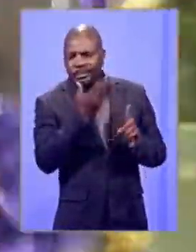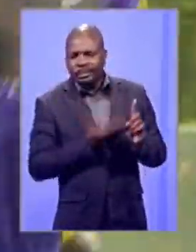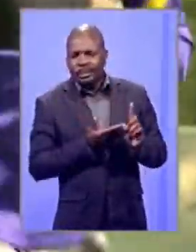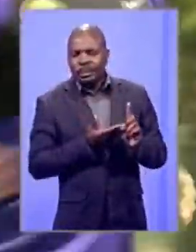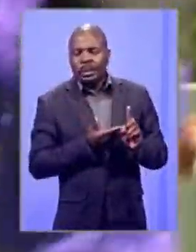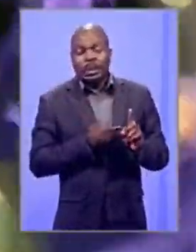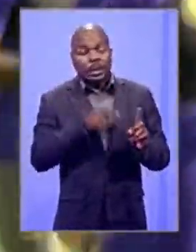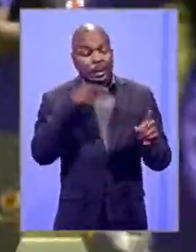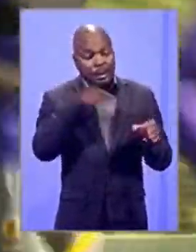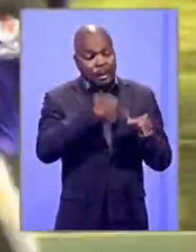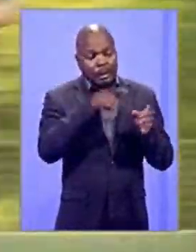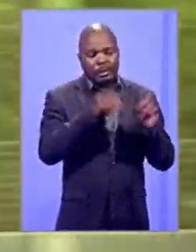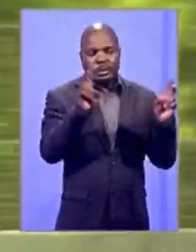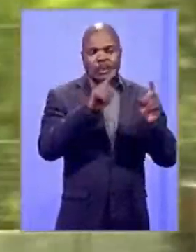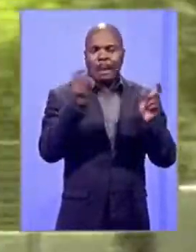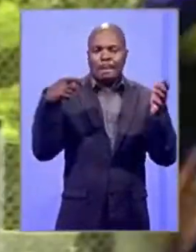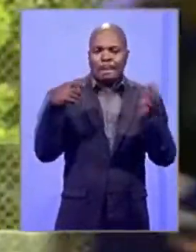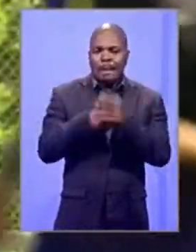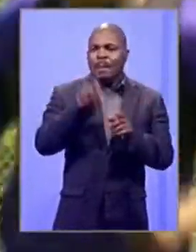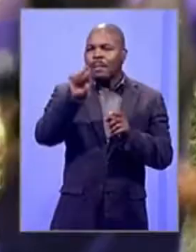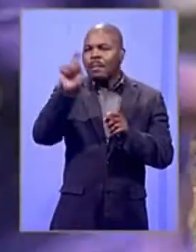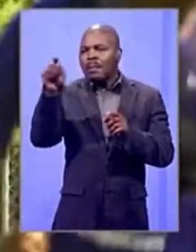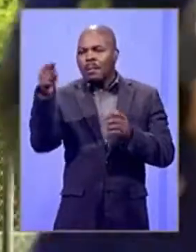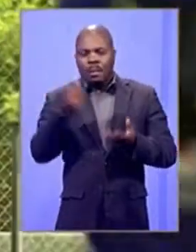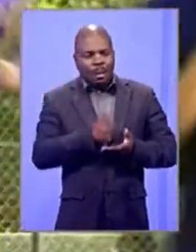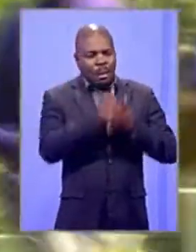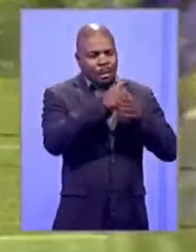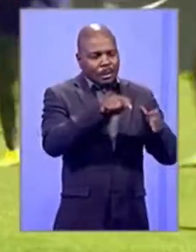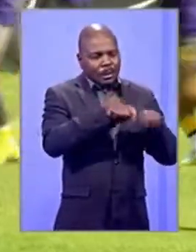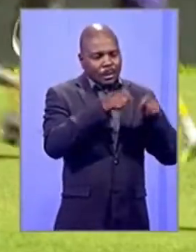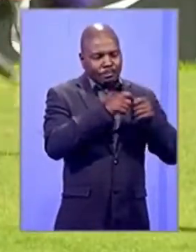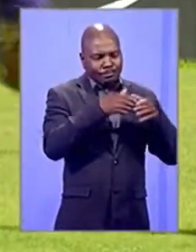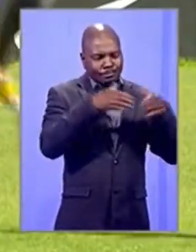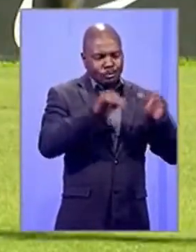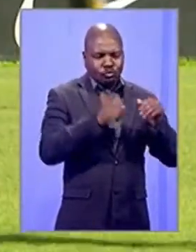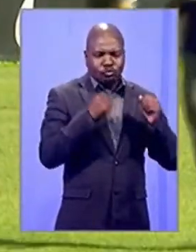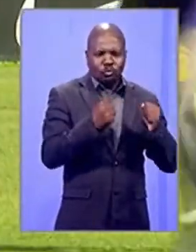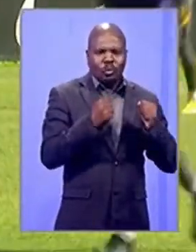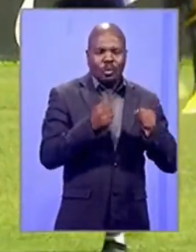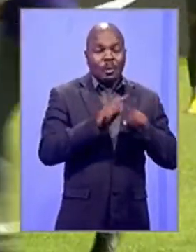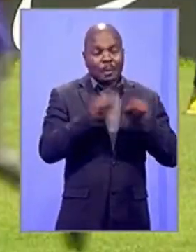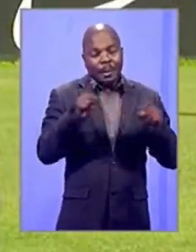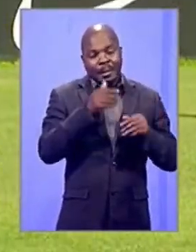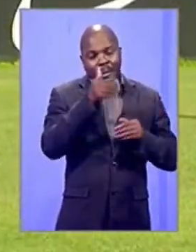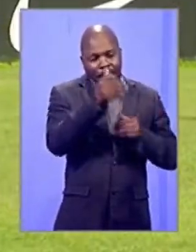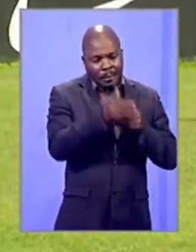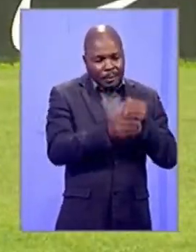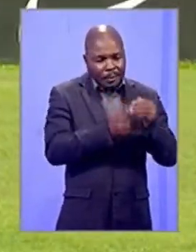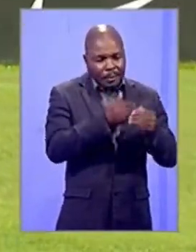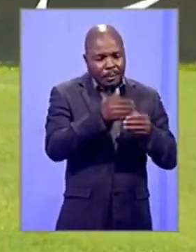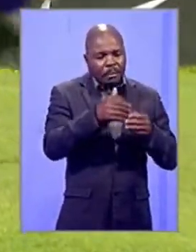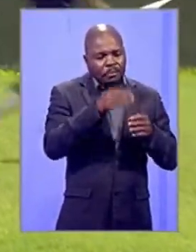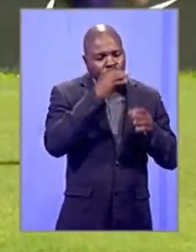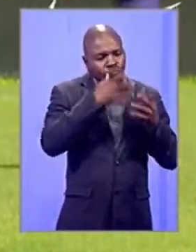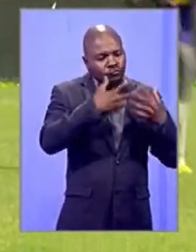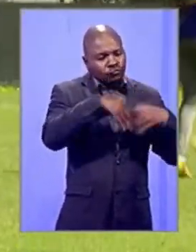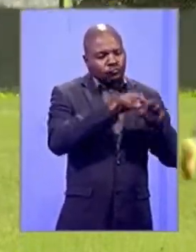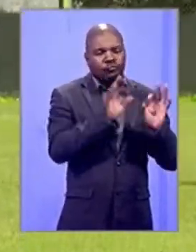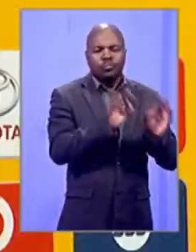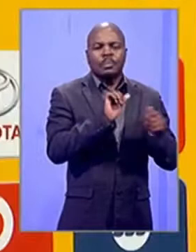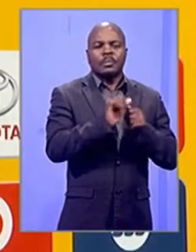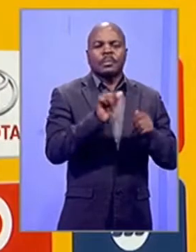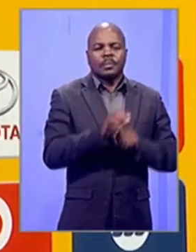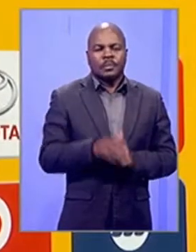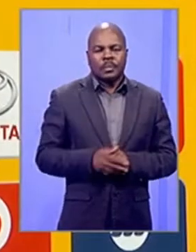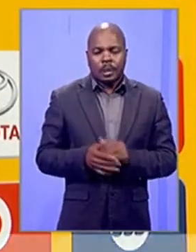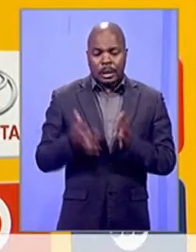rekile dipapadi tse mmalwa ho leka ho matlafatsa sehlopha. Mme o tla nka nako pele di tlwaela ho ba sehlopheng. We've got the support as the